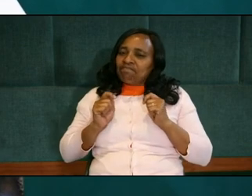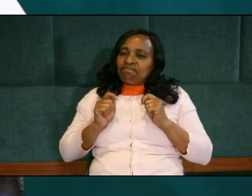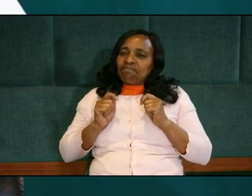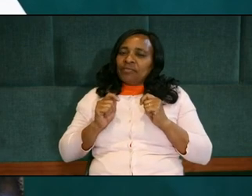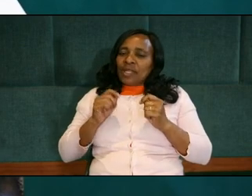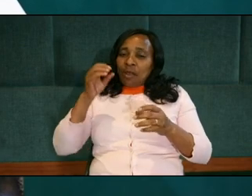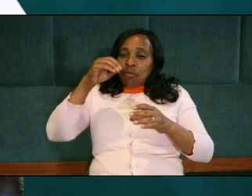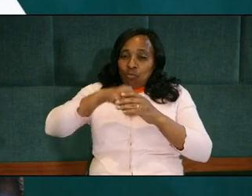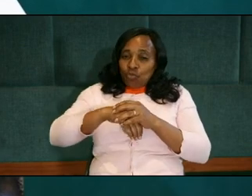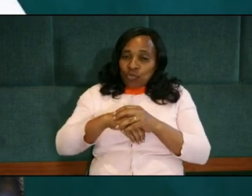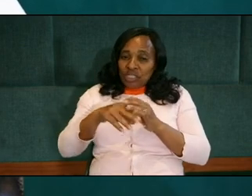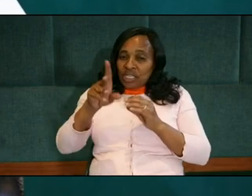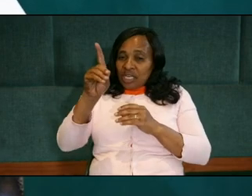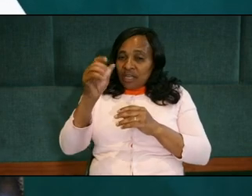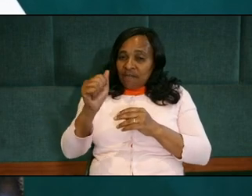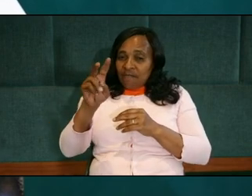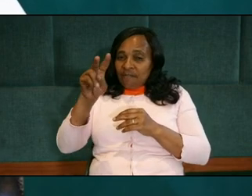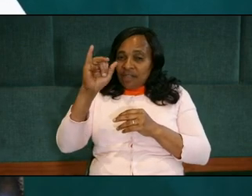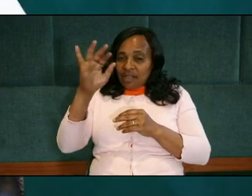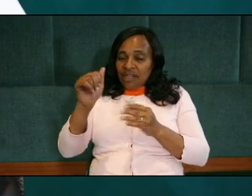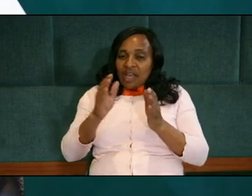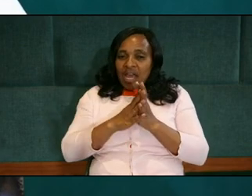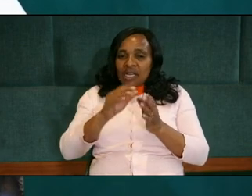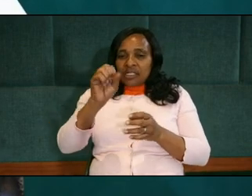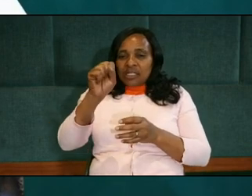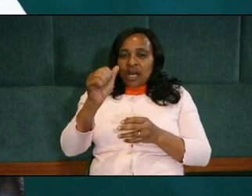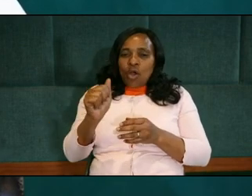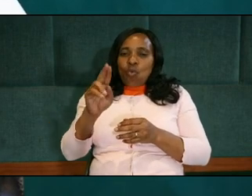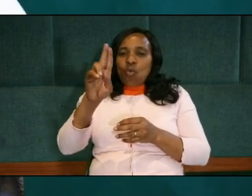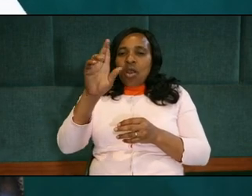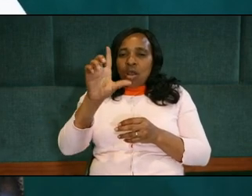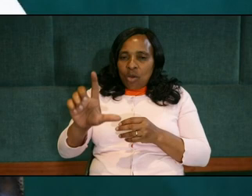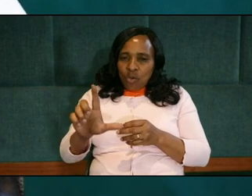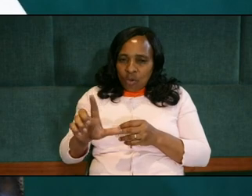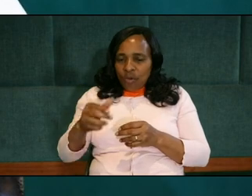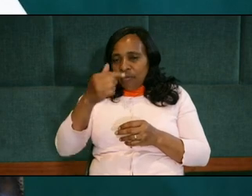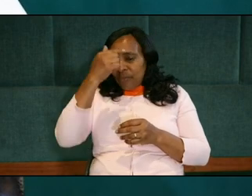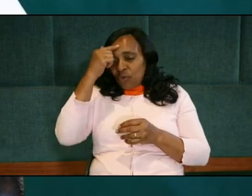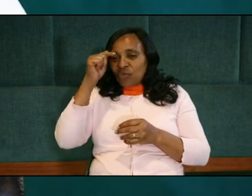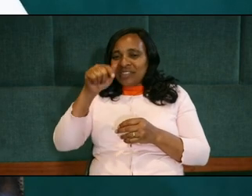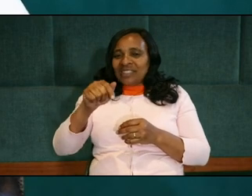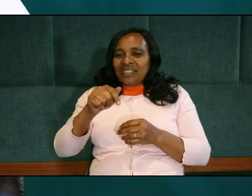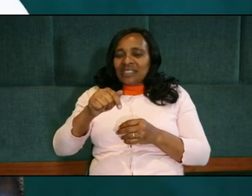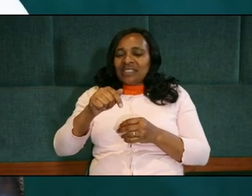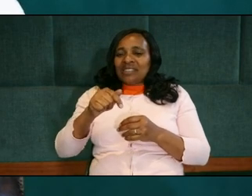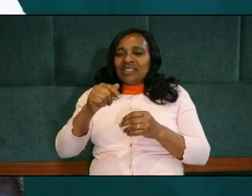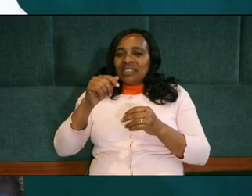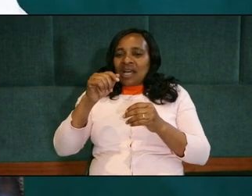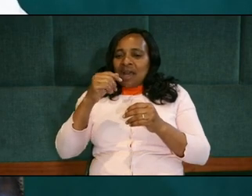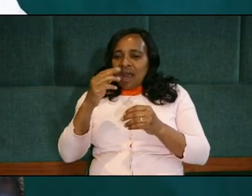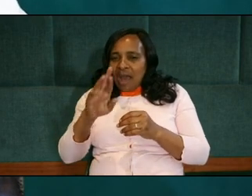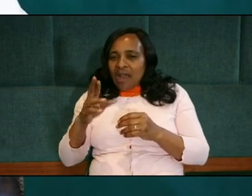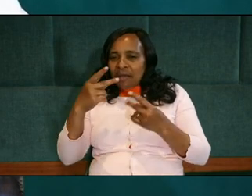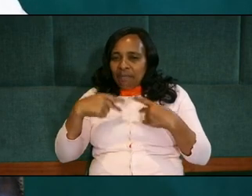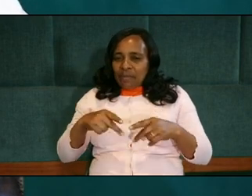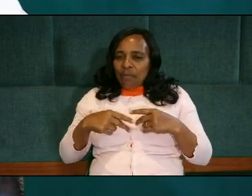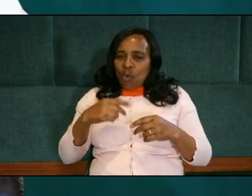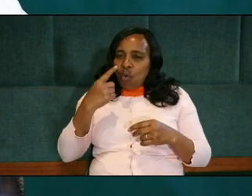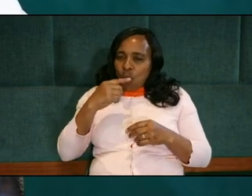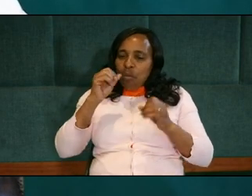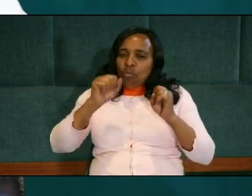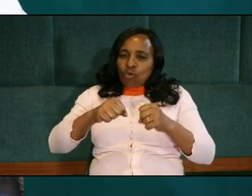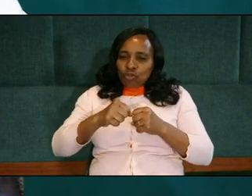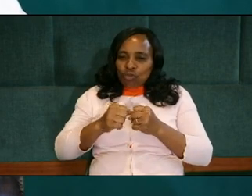put David under Saul because of the Saul in David. And there's a Saul in each of us that we can only overcome